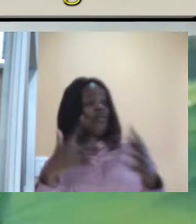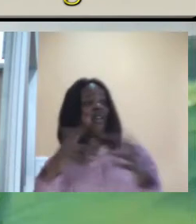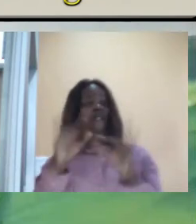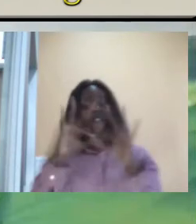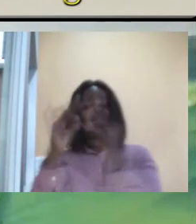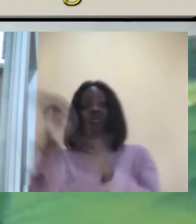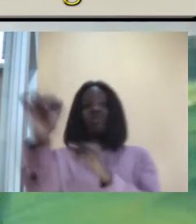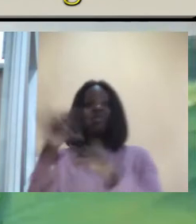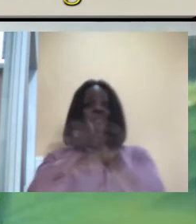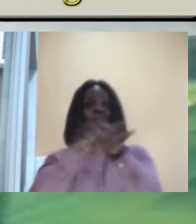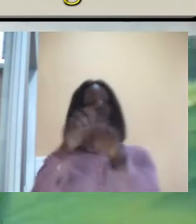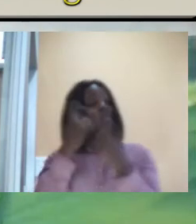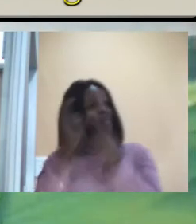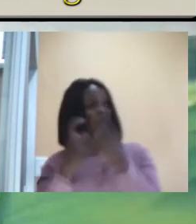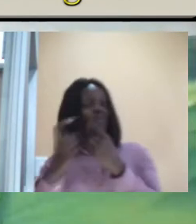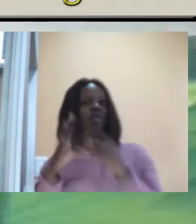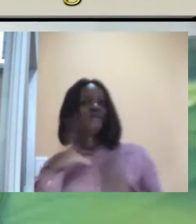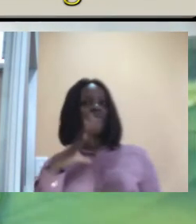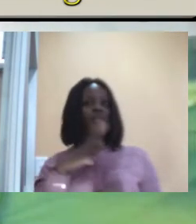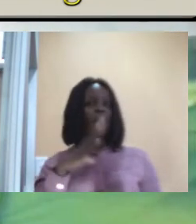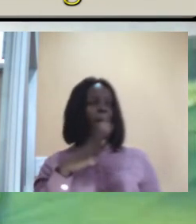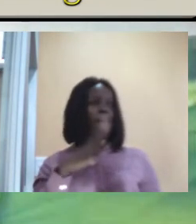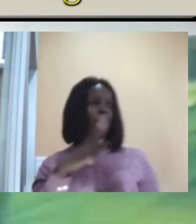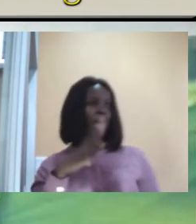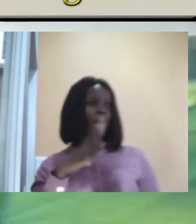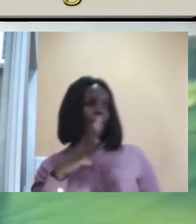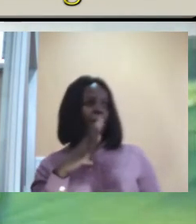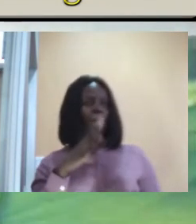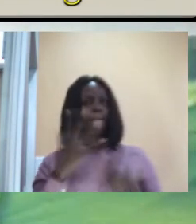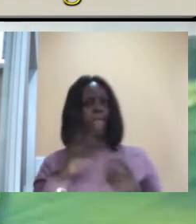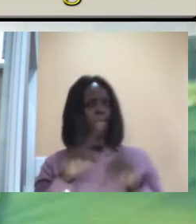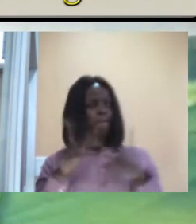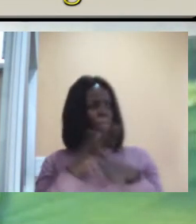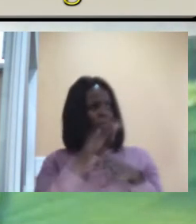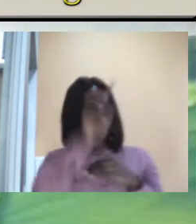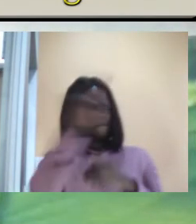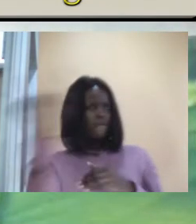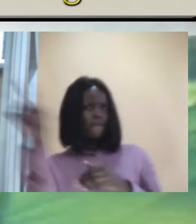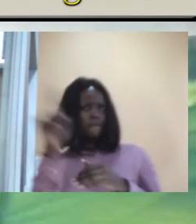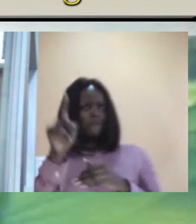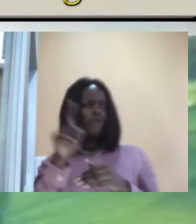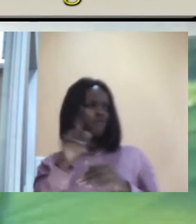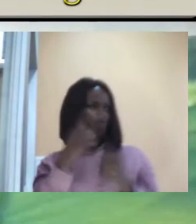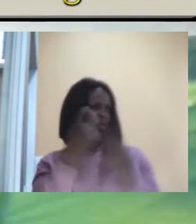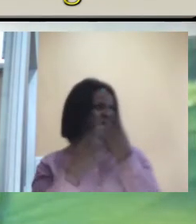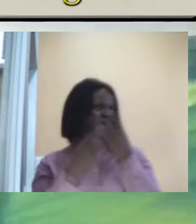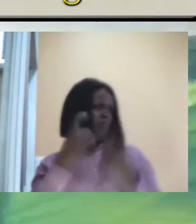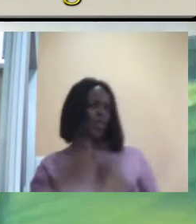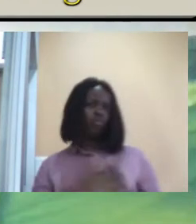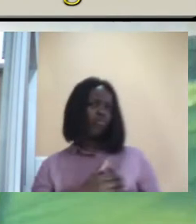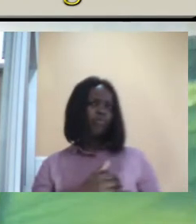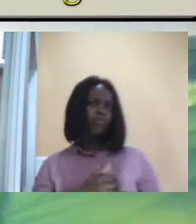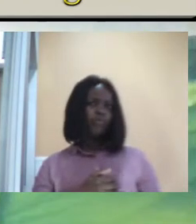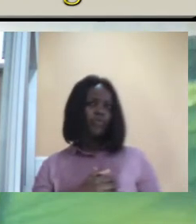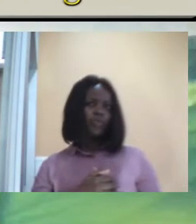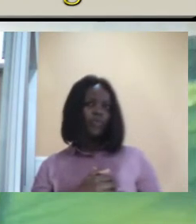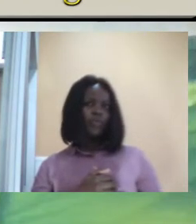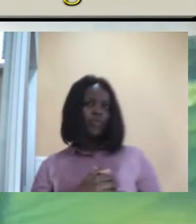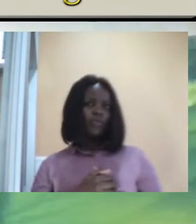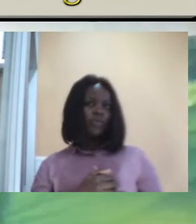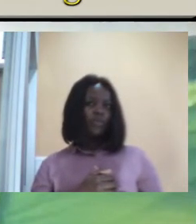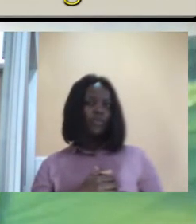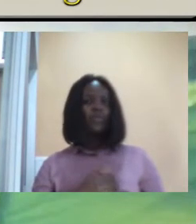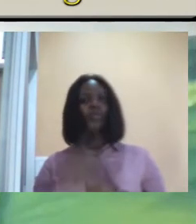farmers, and they complain. But with the formations that we are working with, we have not received anything. As I